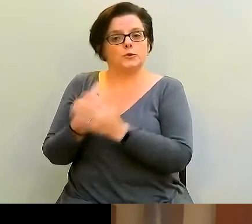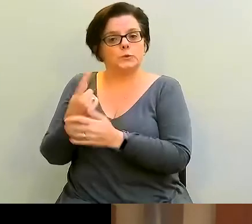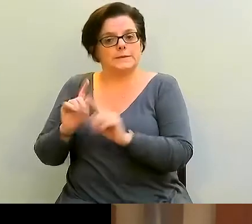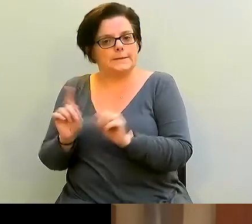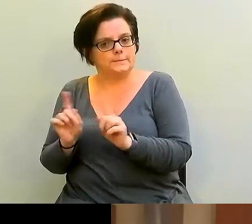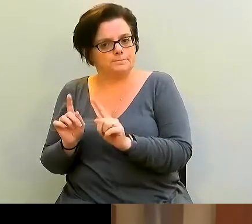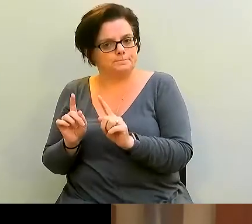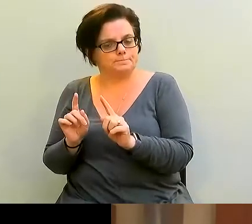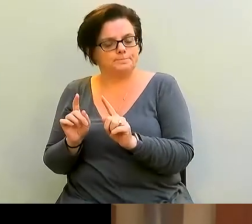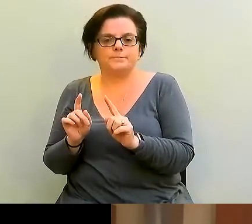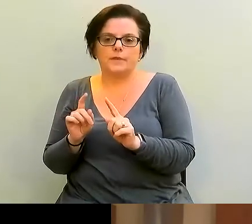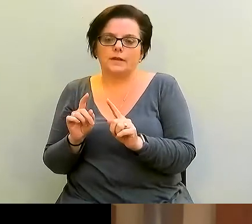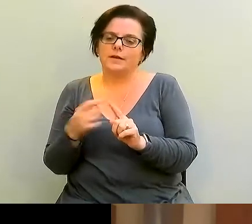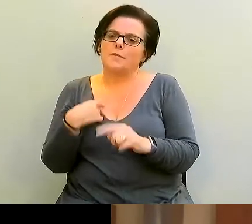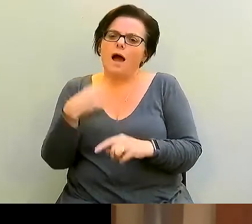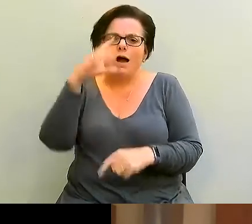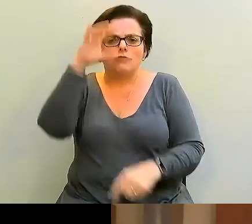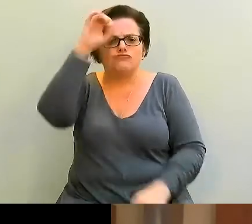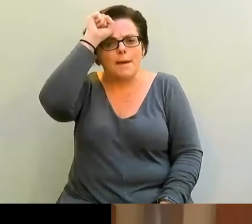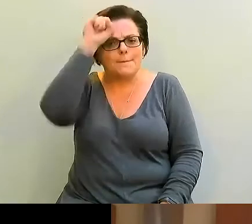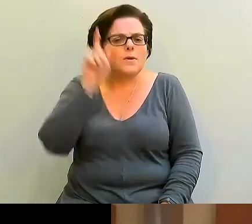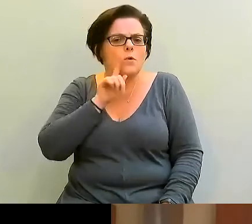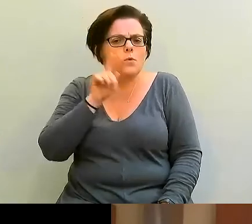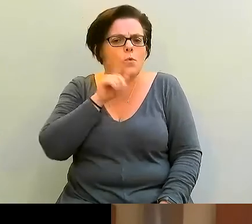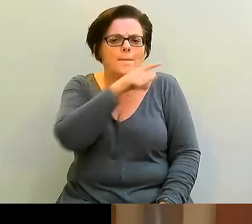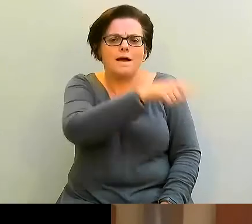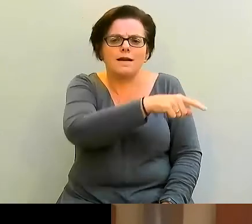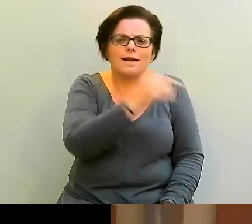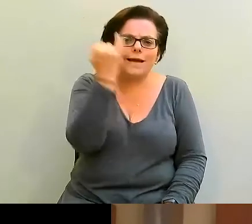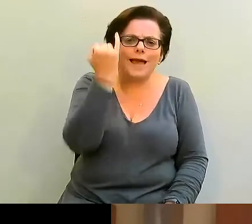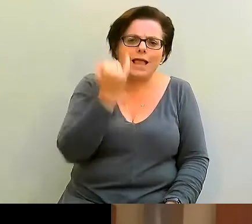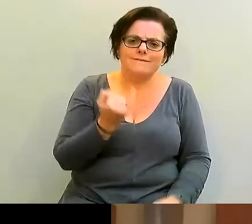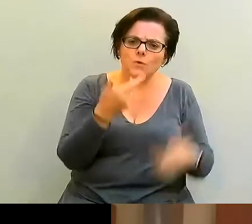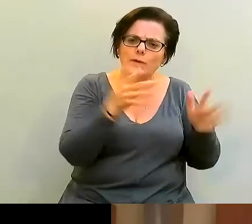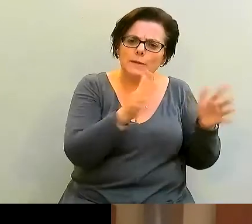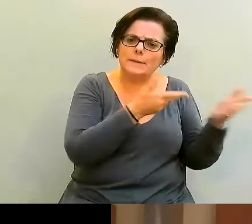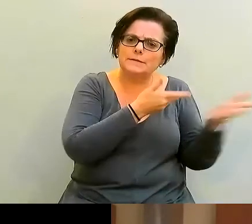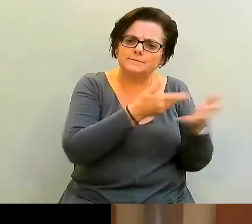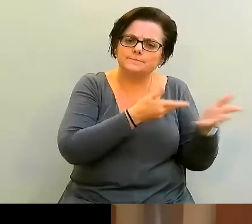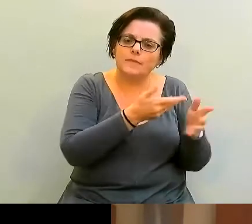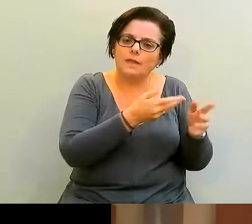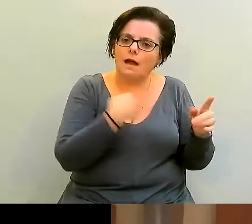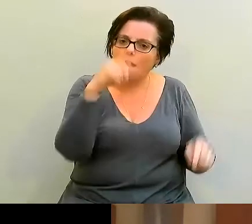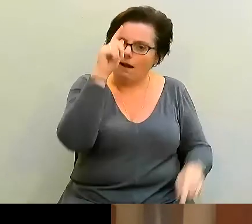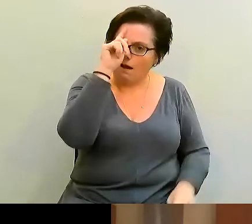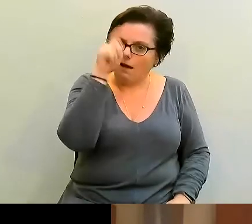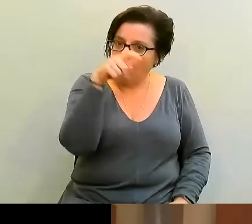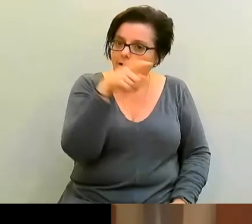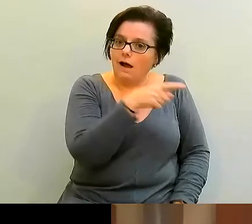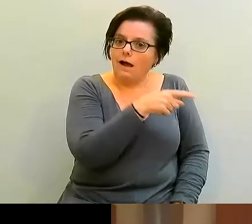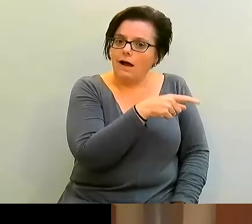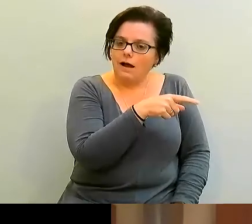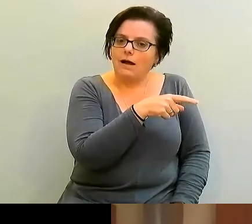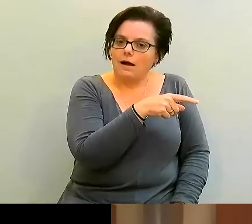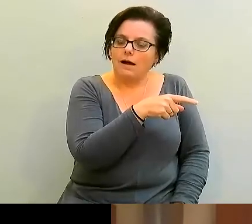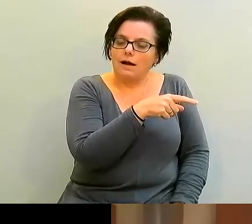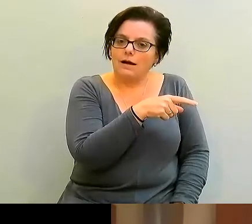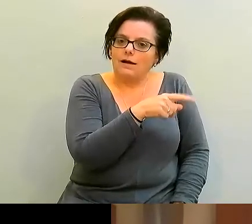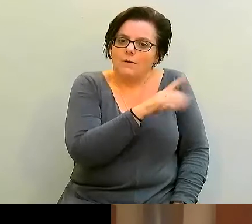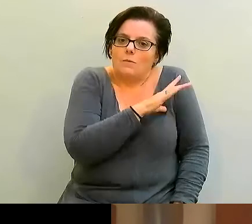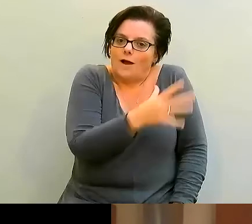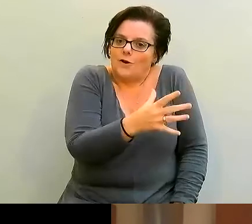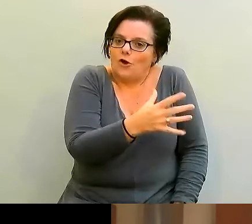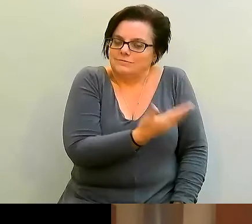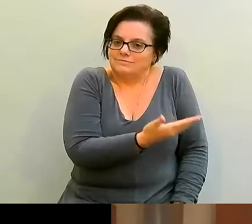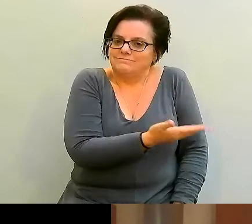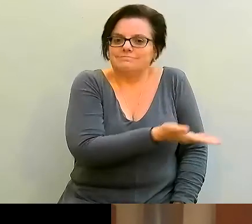the wonderful lady from California. And I thought, actually, let's let's really take take the ball and